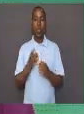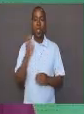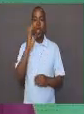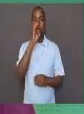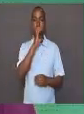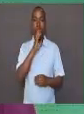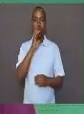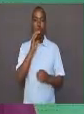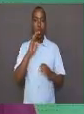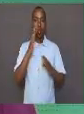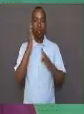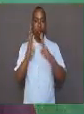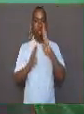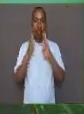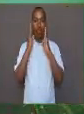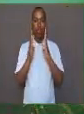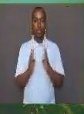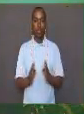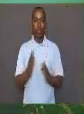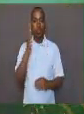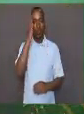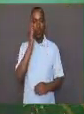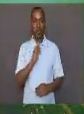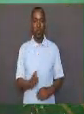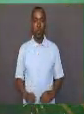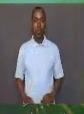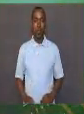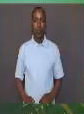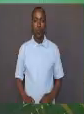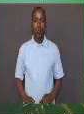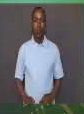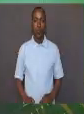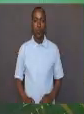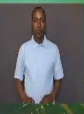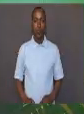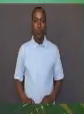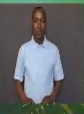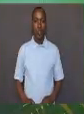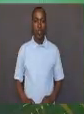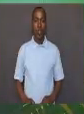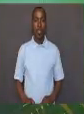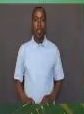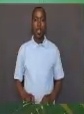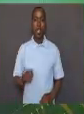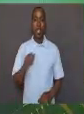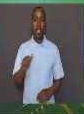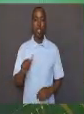Ethiopian biologist. His contributions have helped